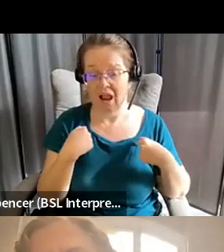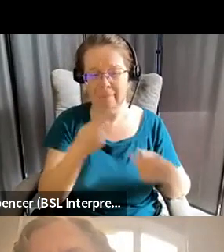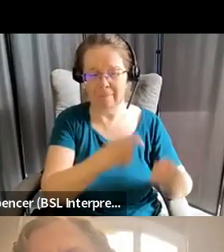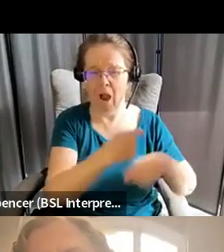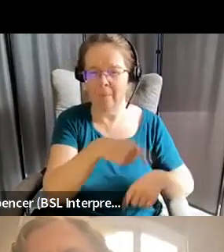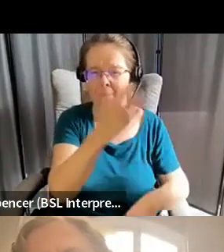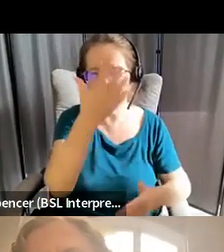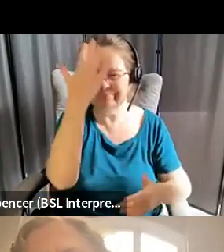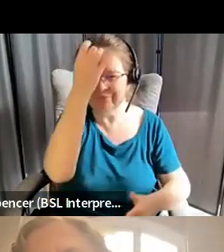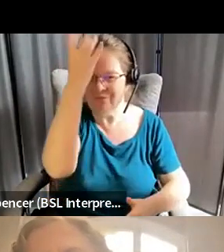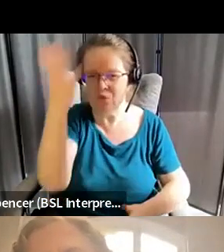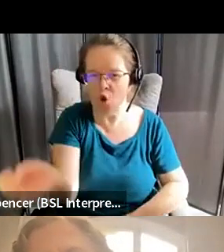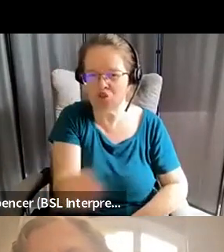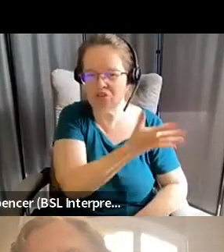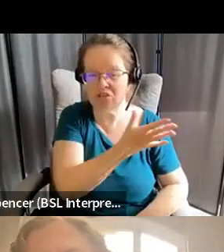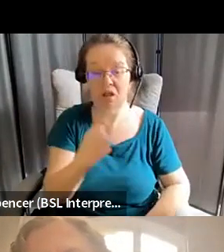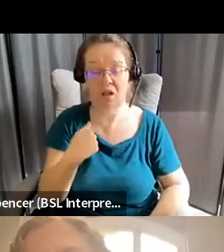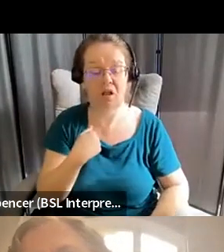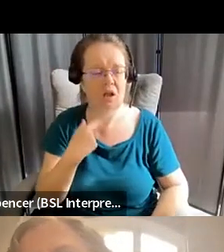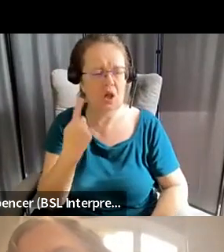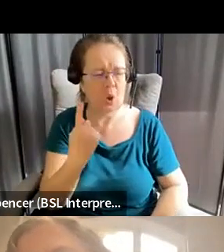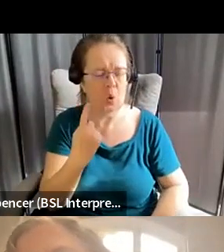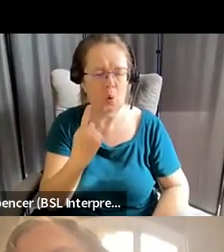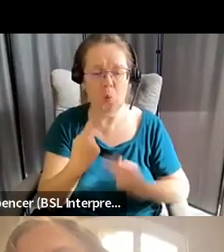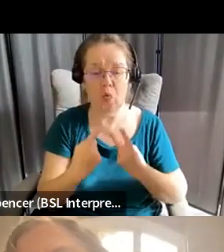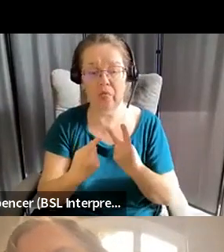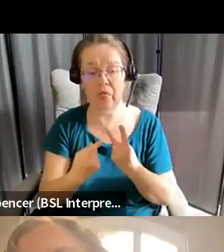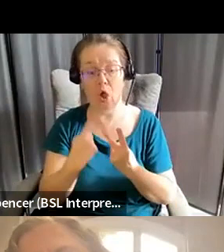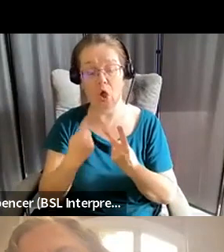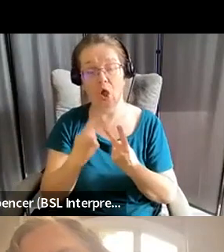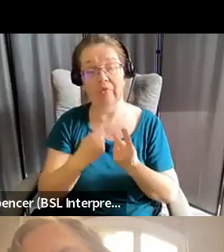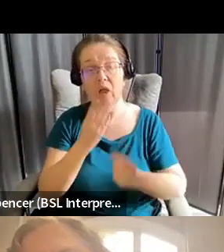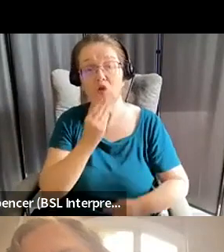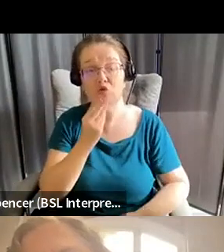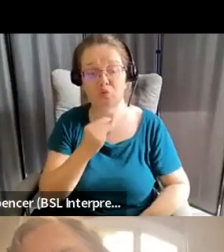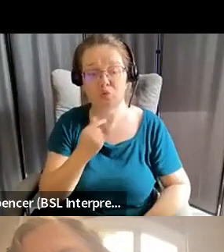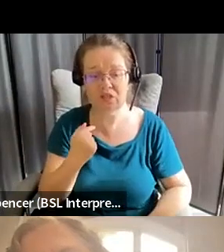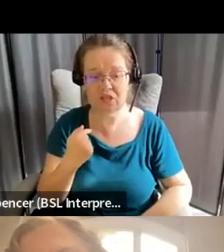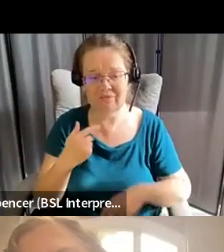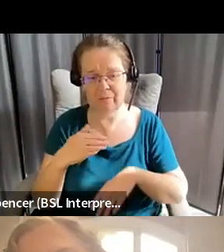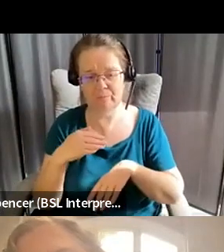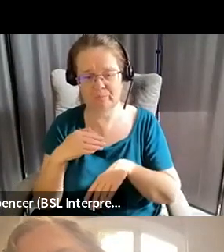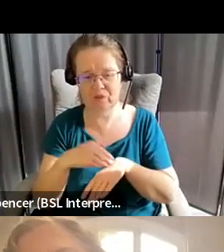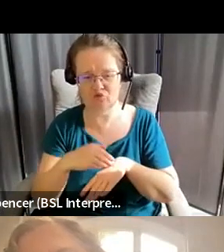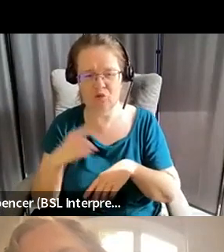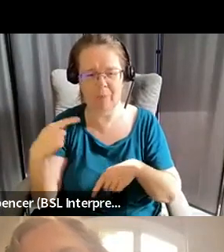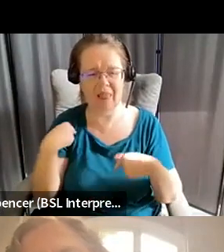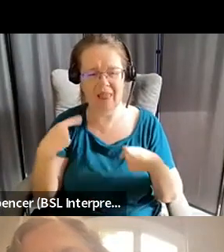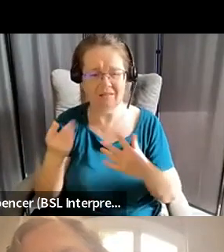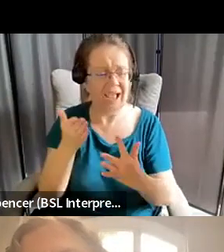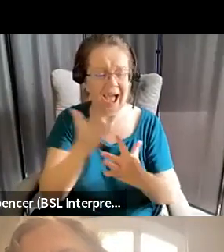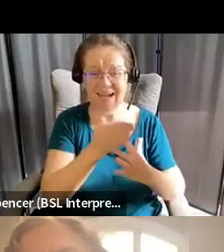apps. Sometimes one of the apps I use is for travel, and it's really really accessible. And I was so happy, and I was about even so